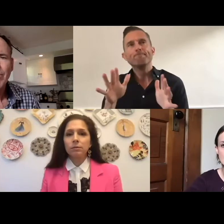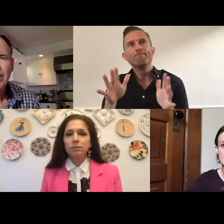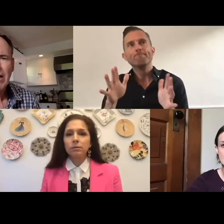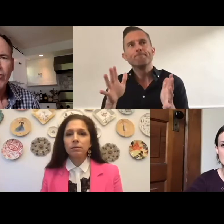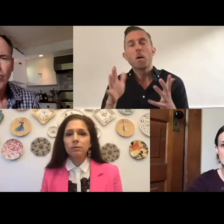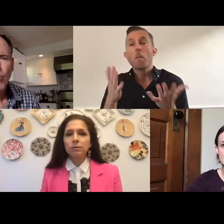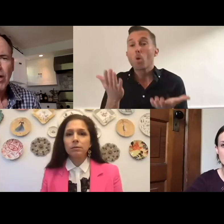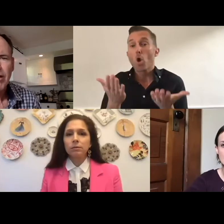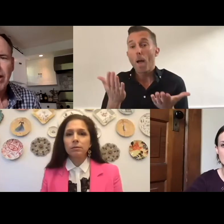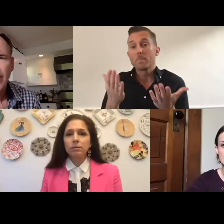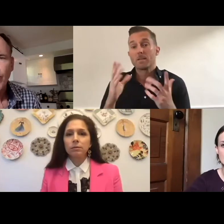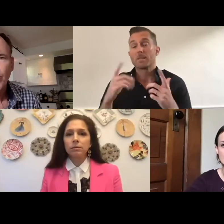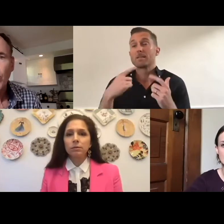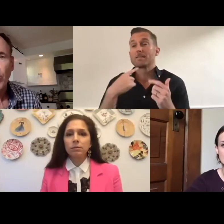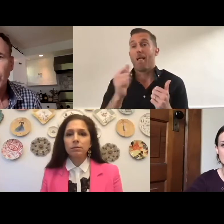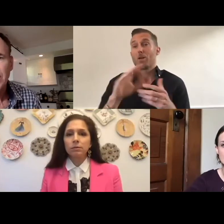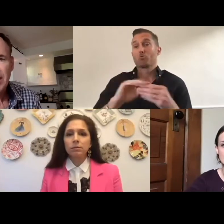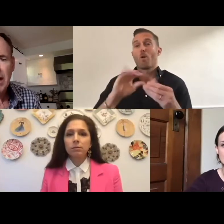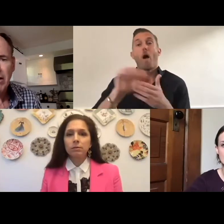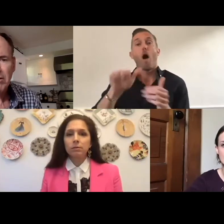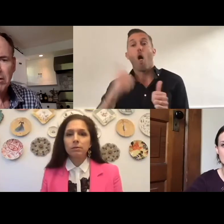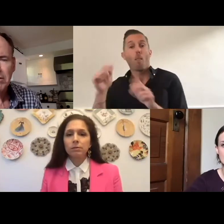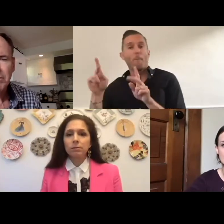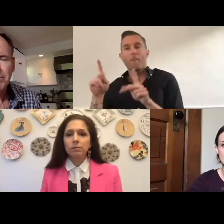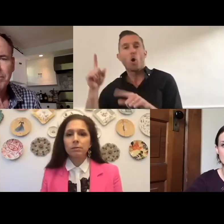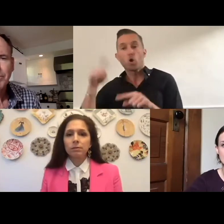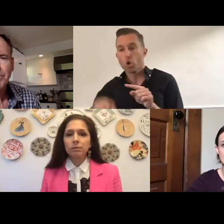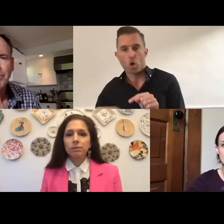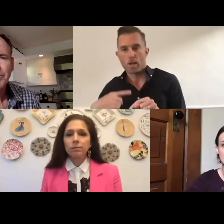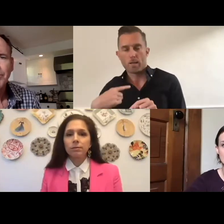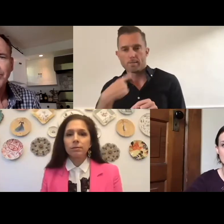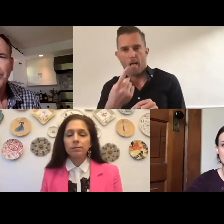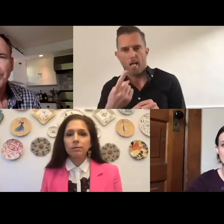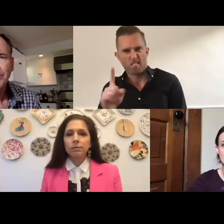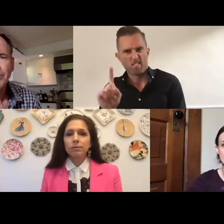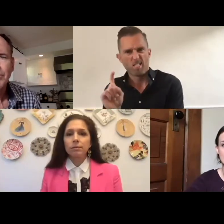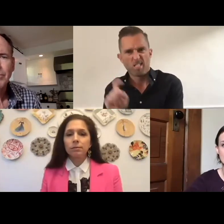perhaps tell a story that other people couldn't tell?